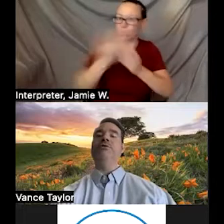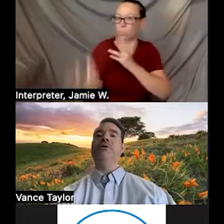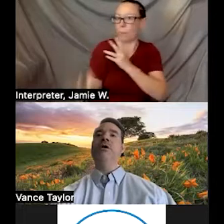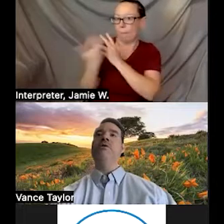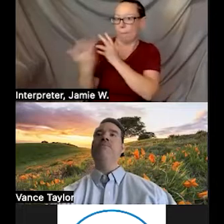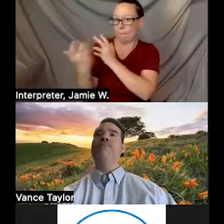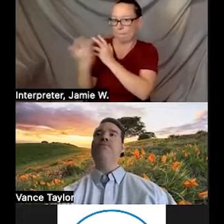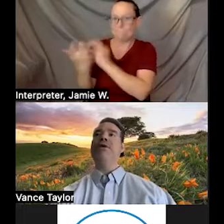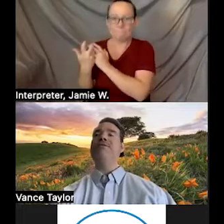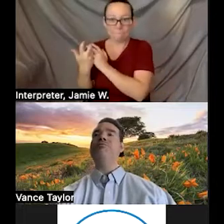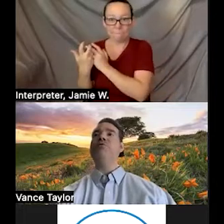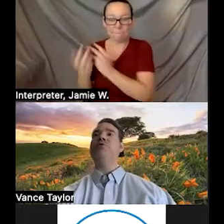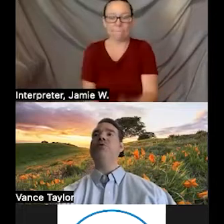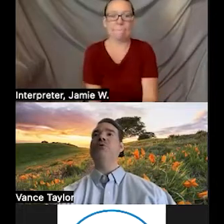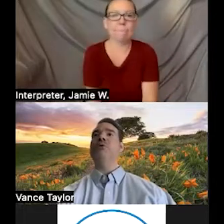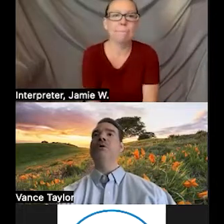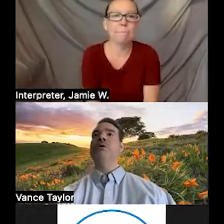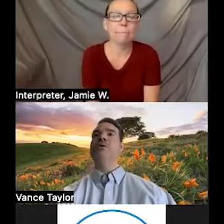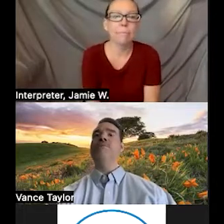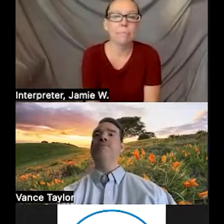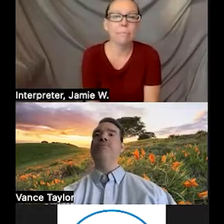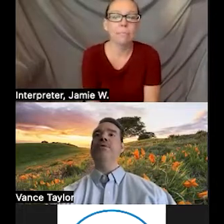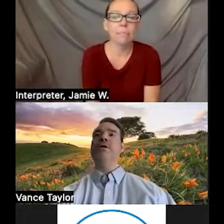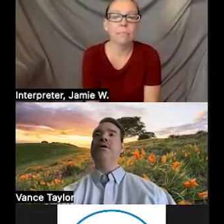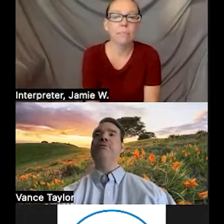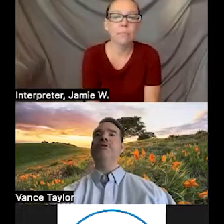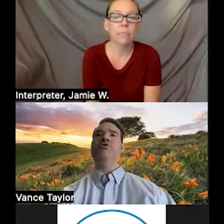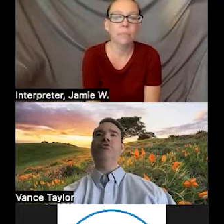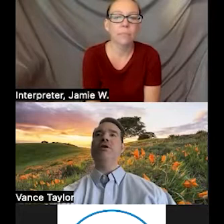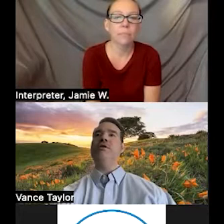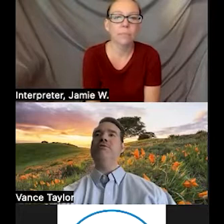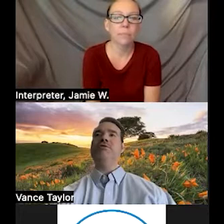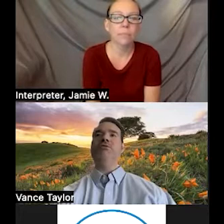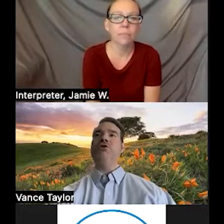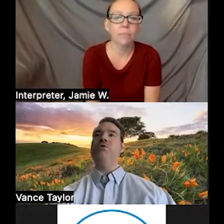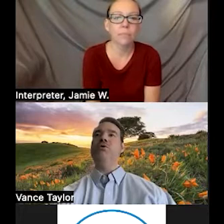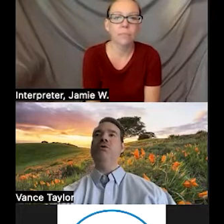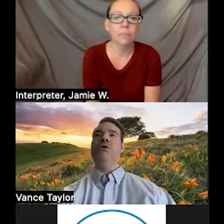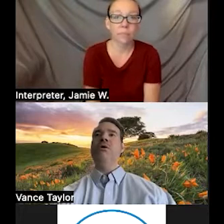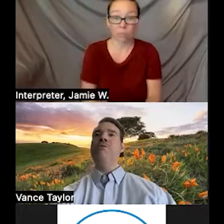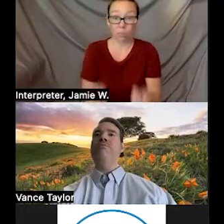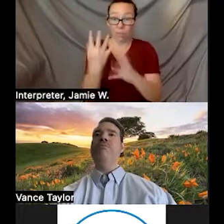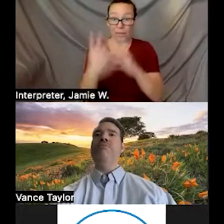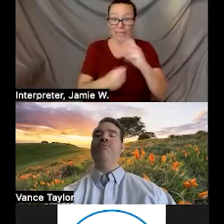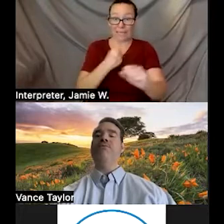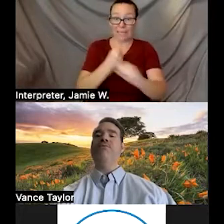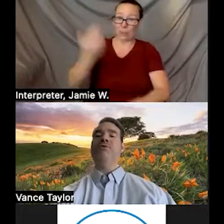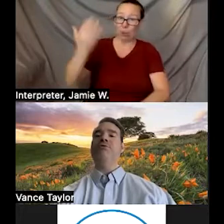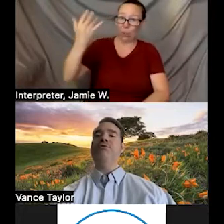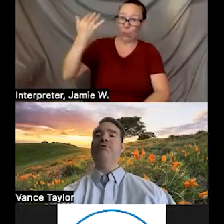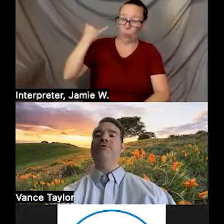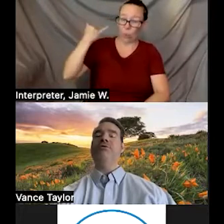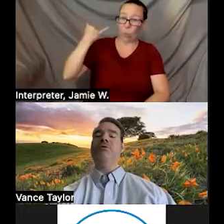those. I spoke, there was an earthquake conference years ago, probably